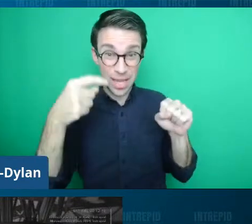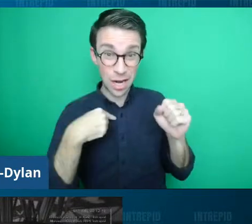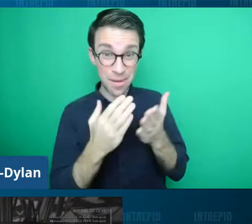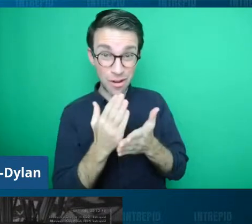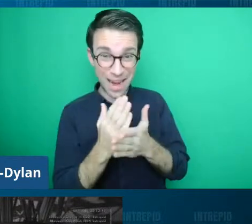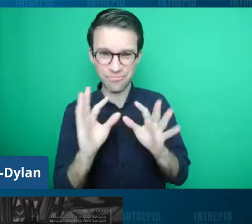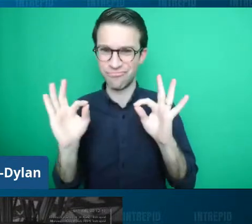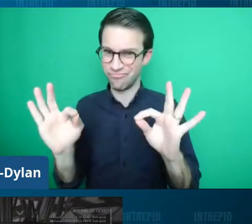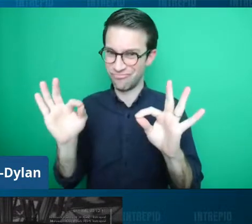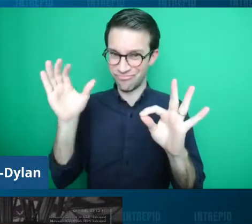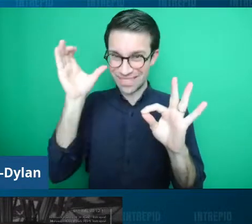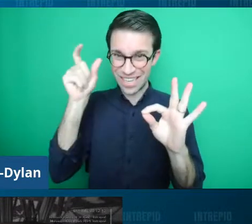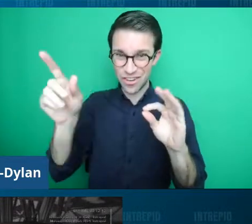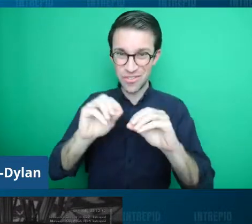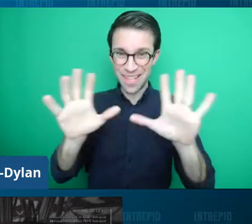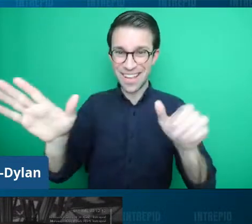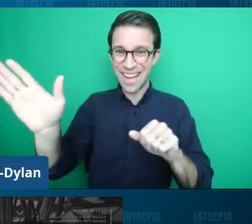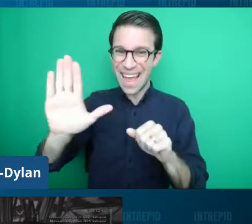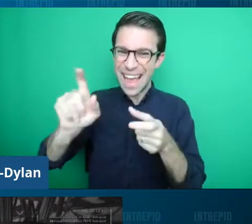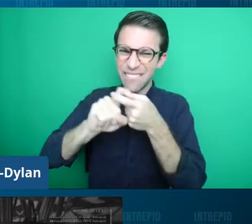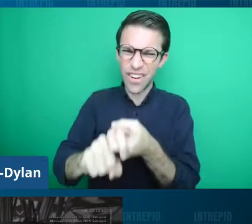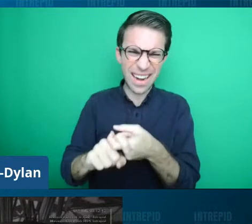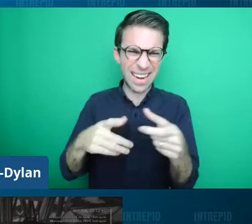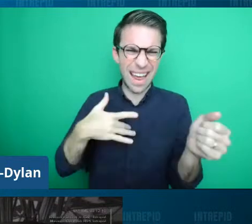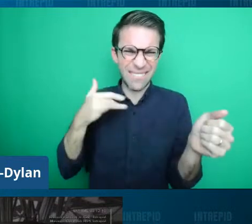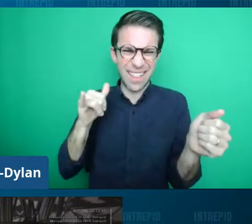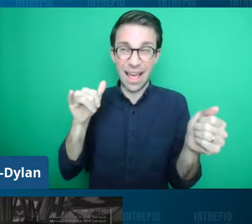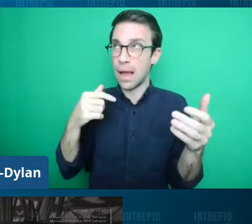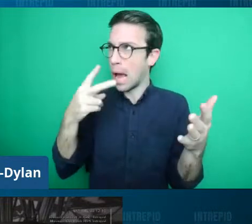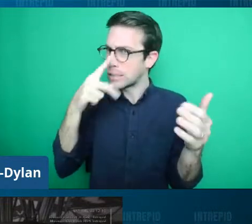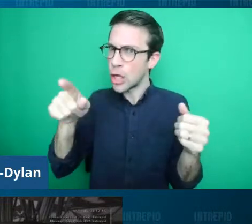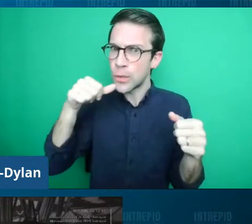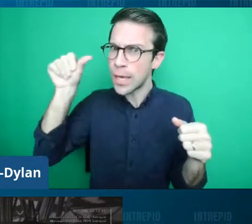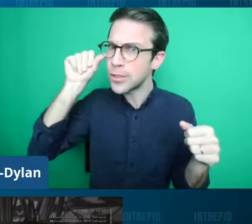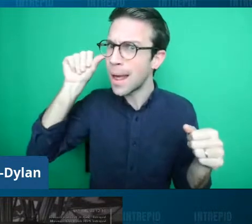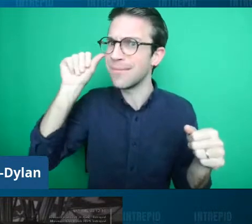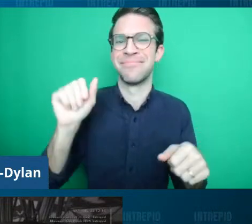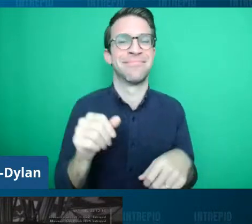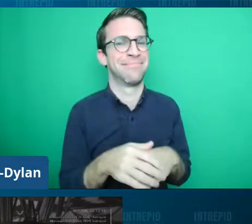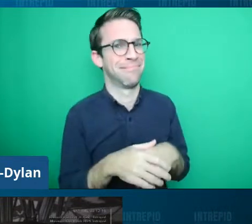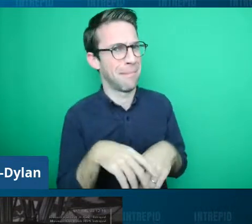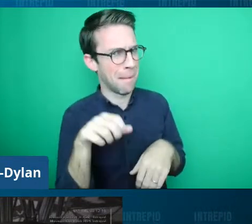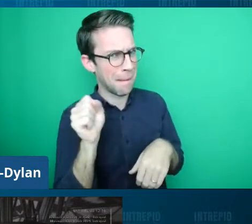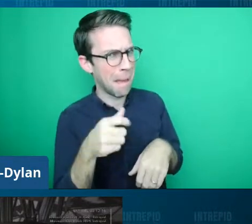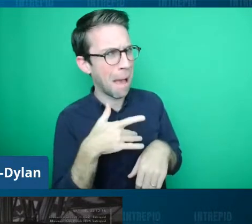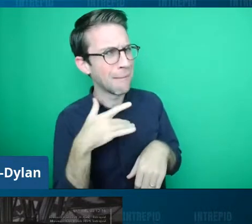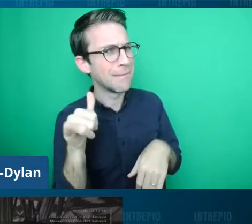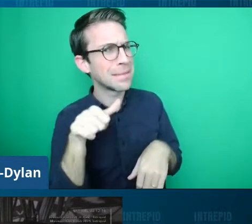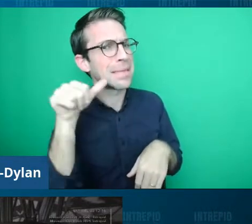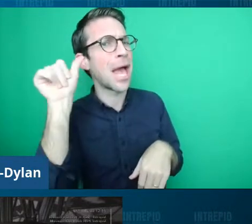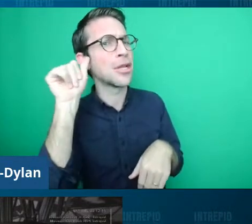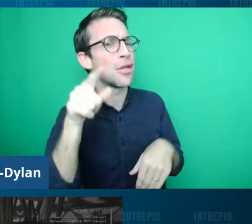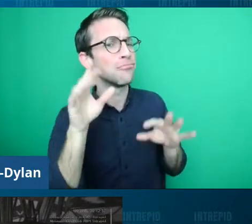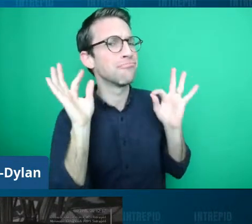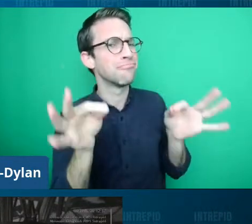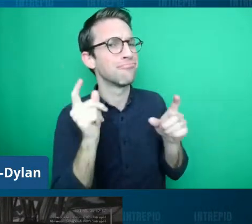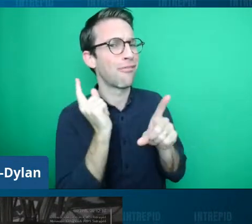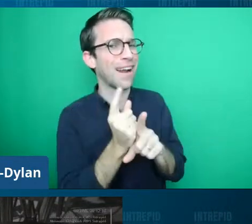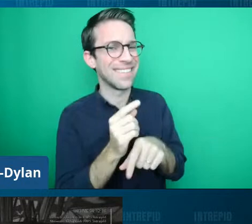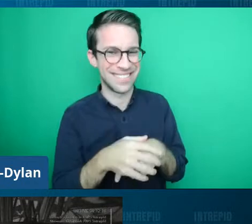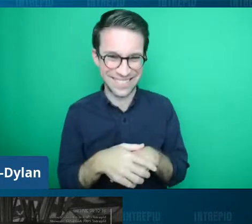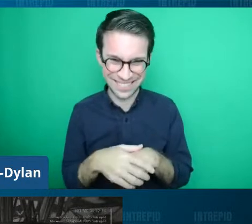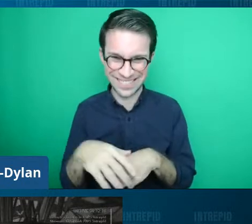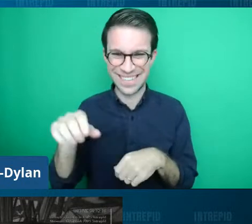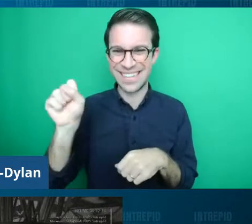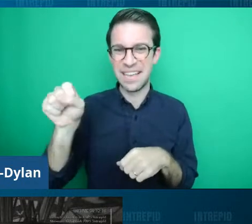We can hear you just great. Hey, friend, I feel like it was just yesterday that I saw you. It does. It feels like it was just yesterday. You're absolutely right. As it was.